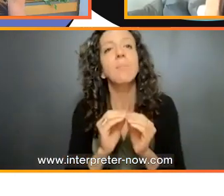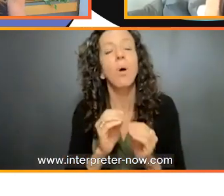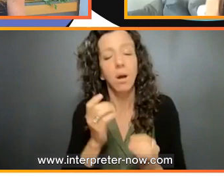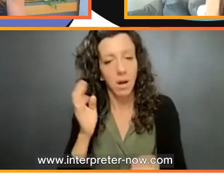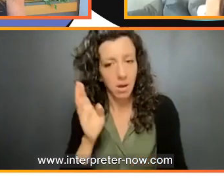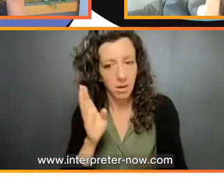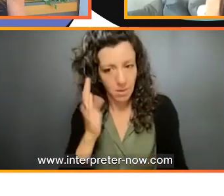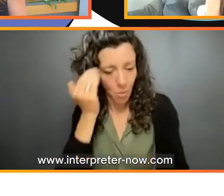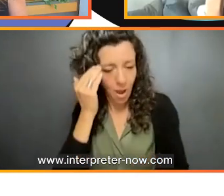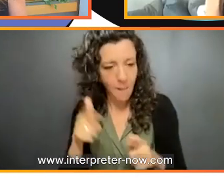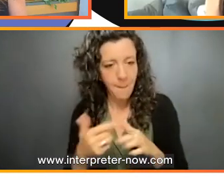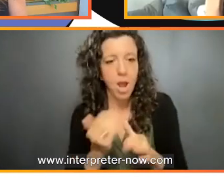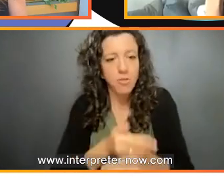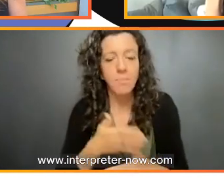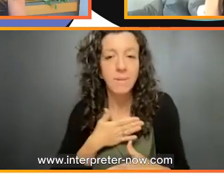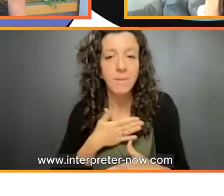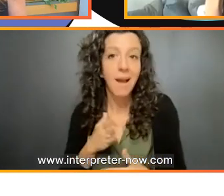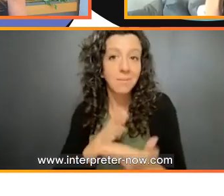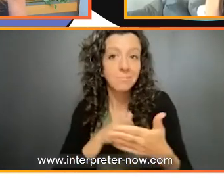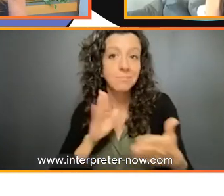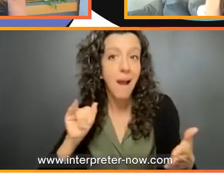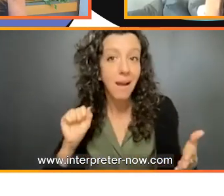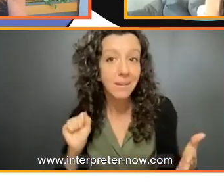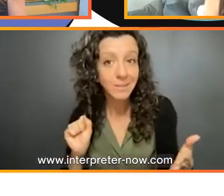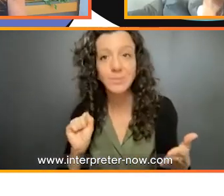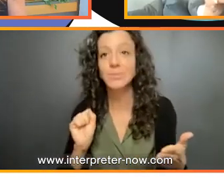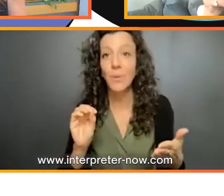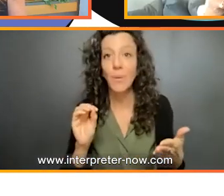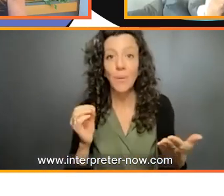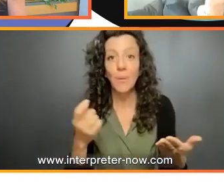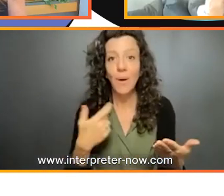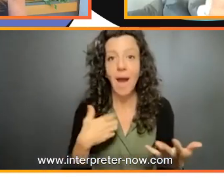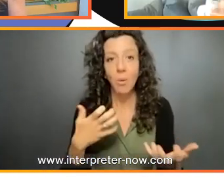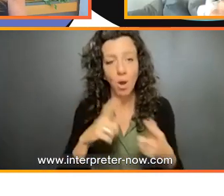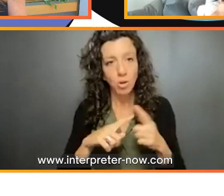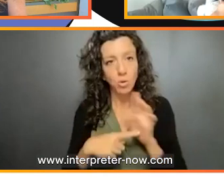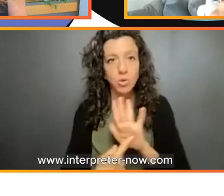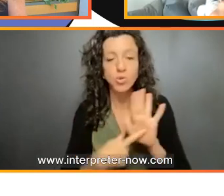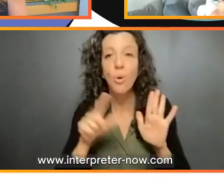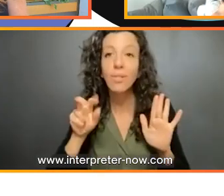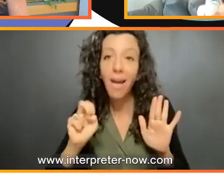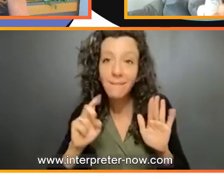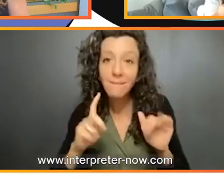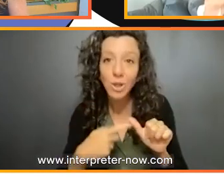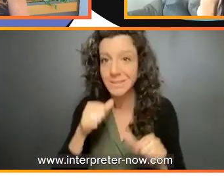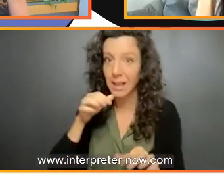biased thoughts or the judgments, I can more readily access them and then work to interrupt them. And I'm